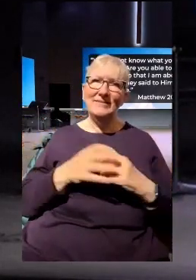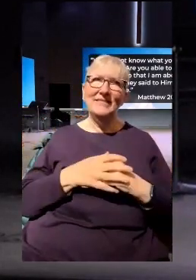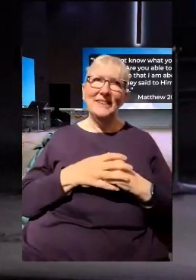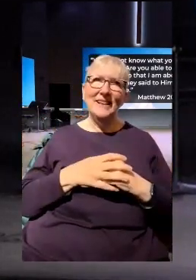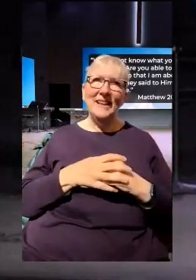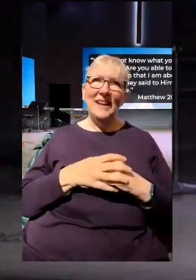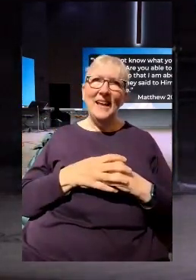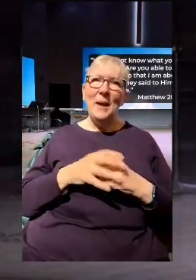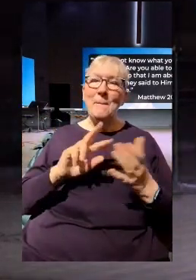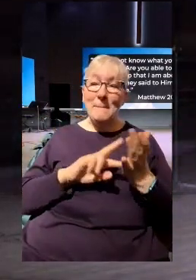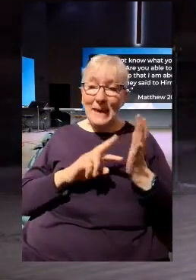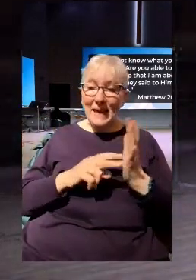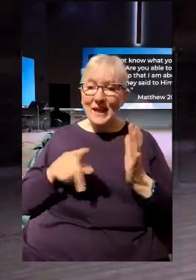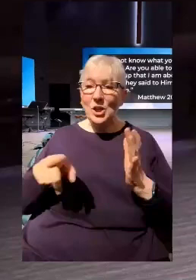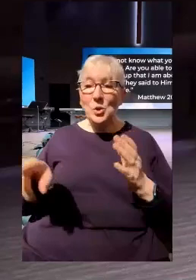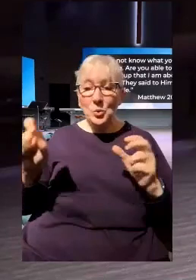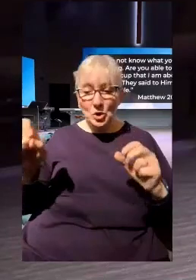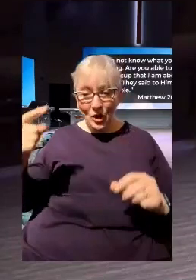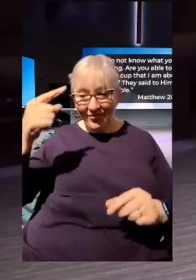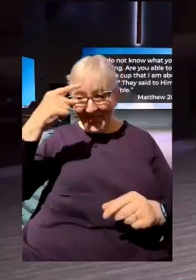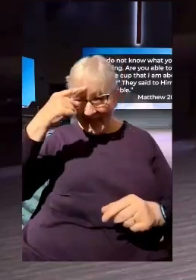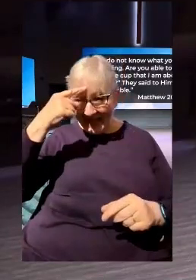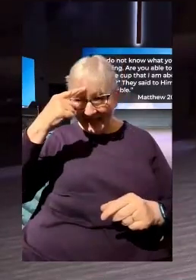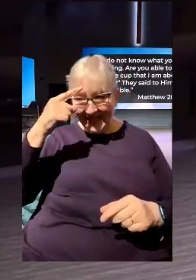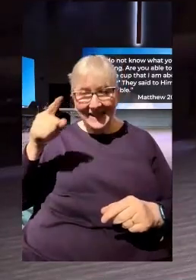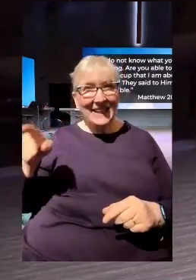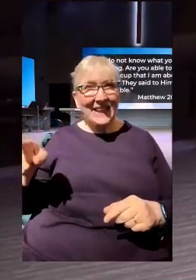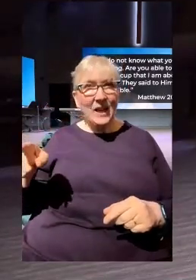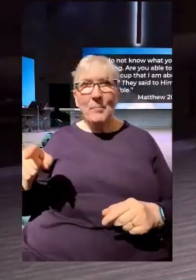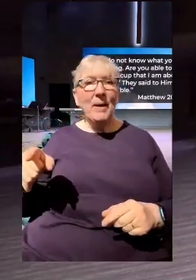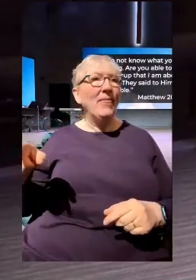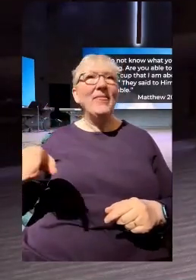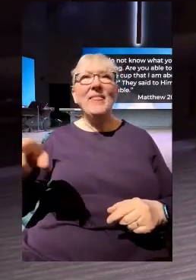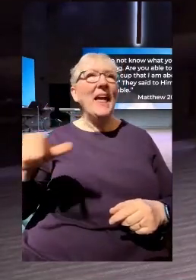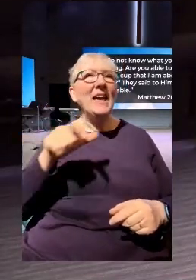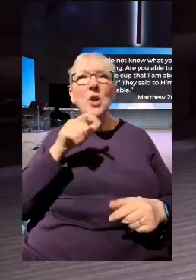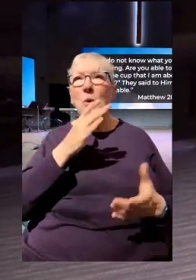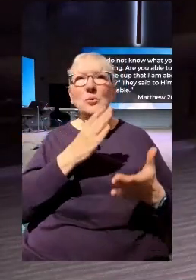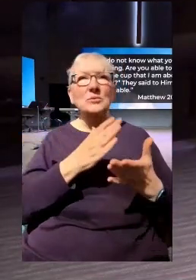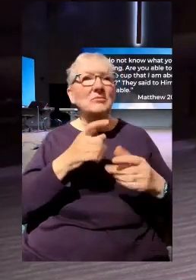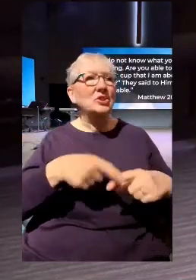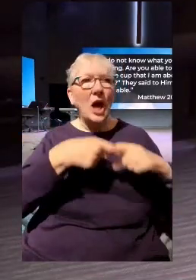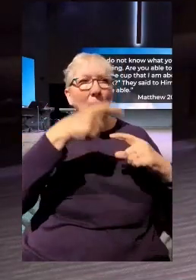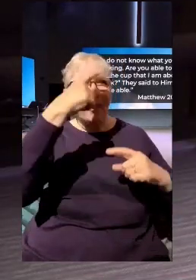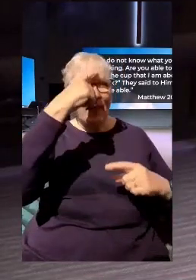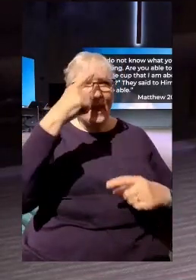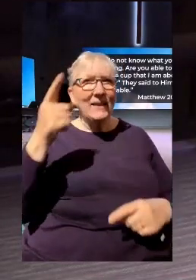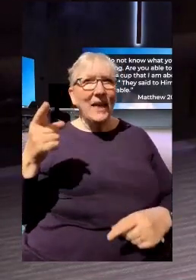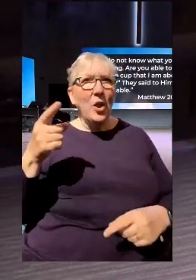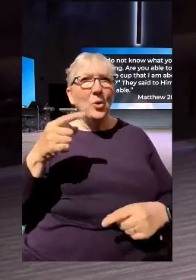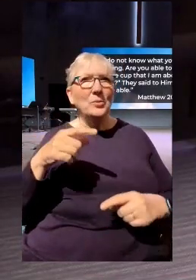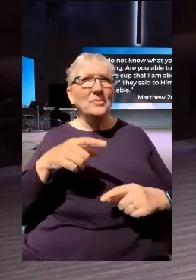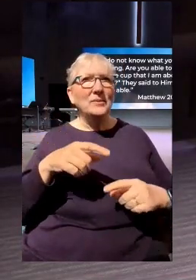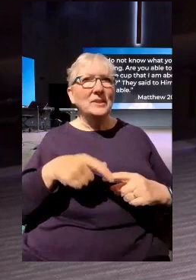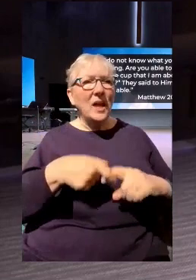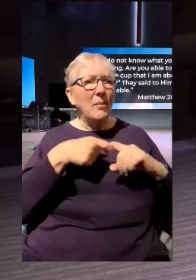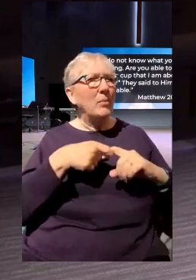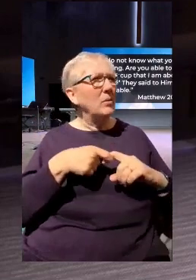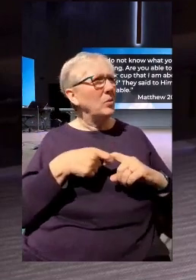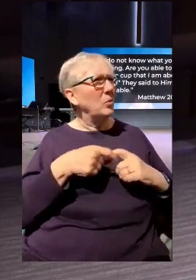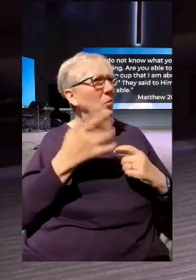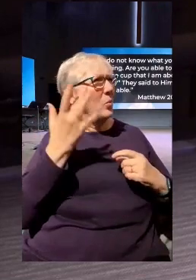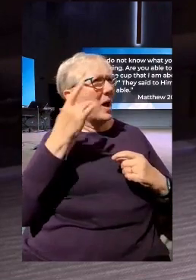should stop and pause, but they don't even stop and pause. They don't say, why did he say that we don't know what we're